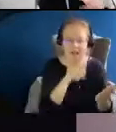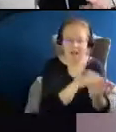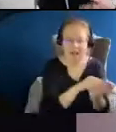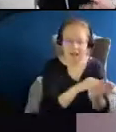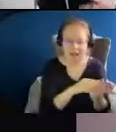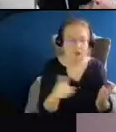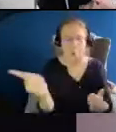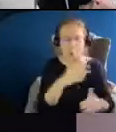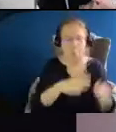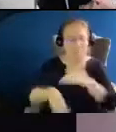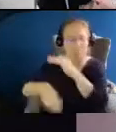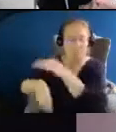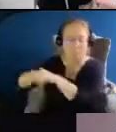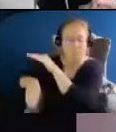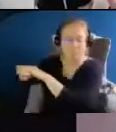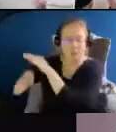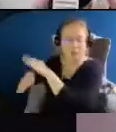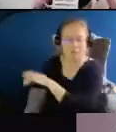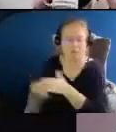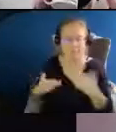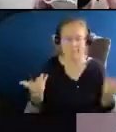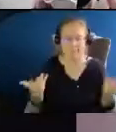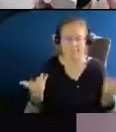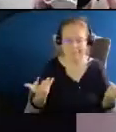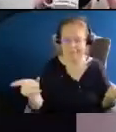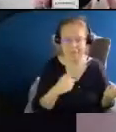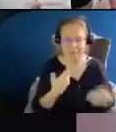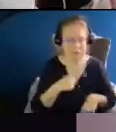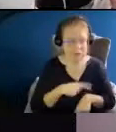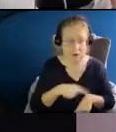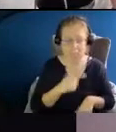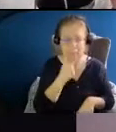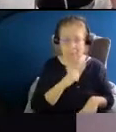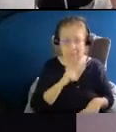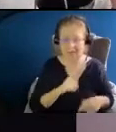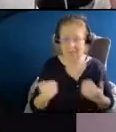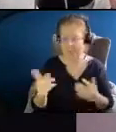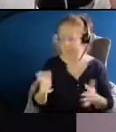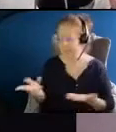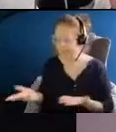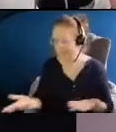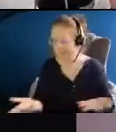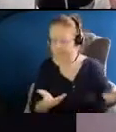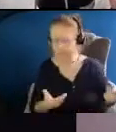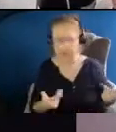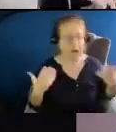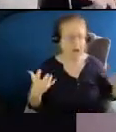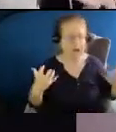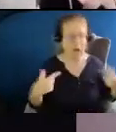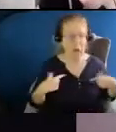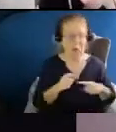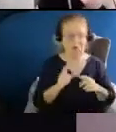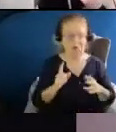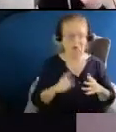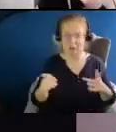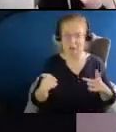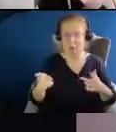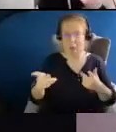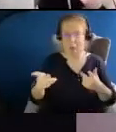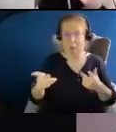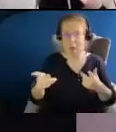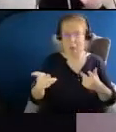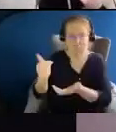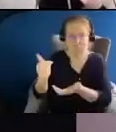booked because okay. they didn't have the time or the people or the resources to meet our needs. And I thought, oh my goodness sakes, that's wonderful.